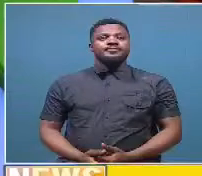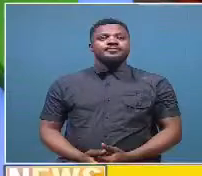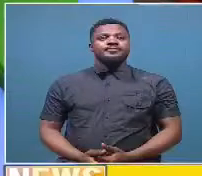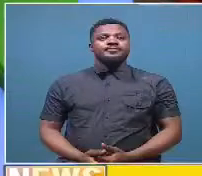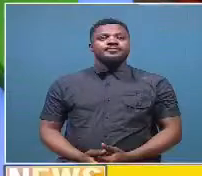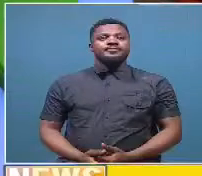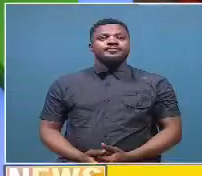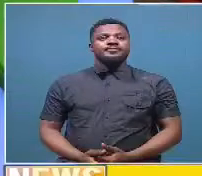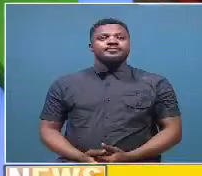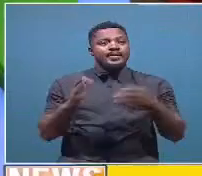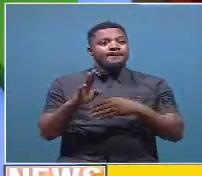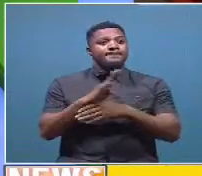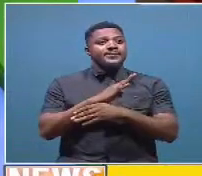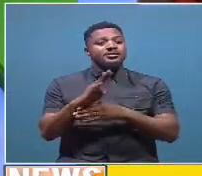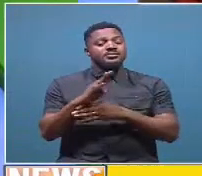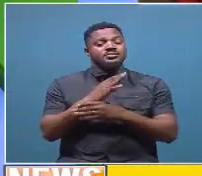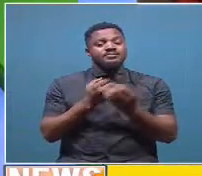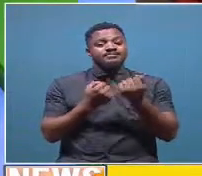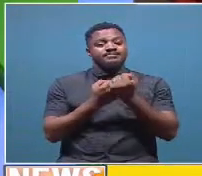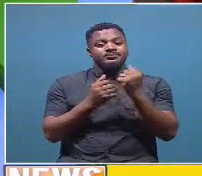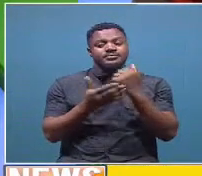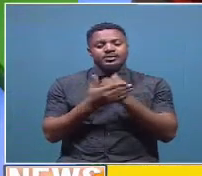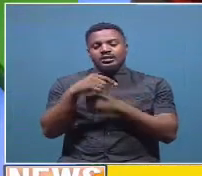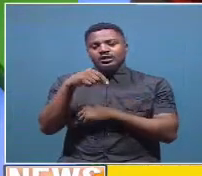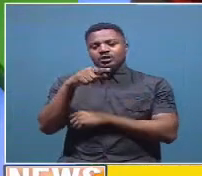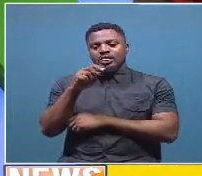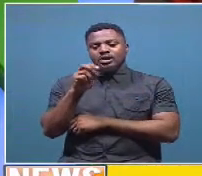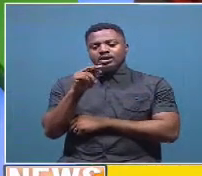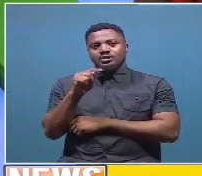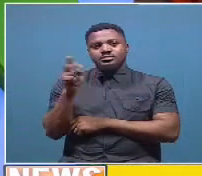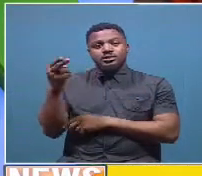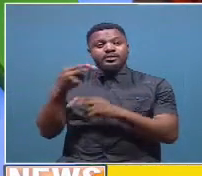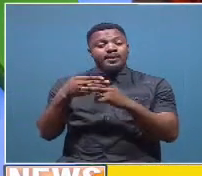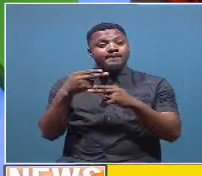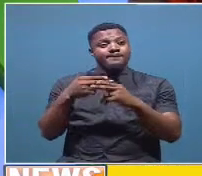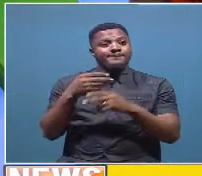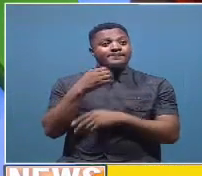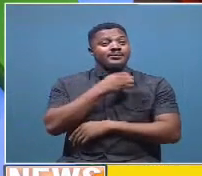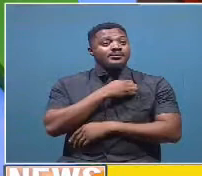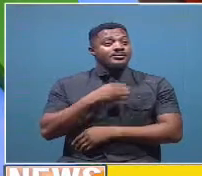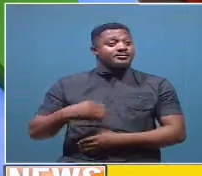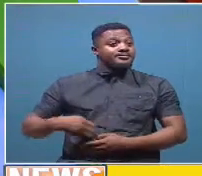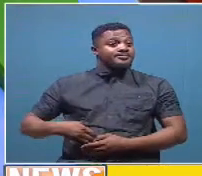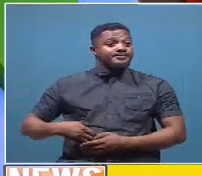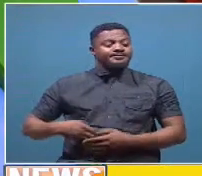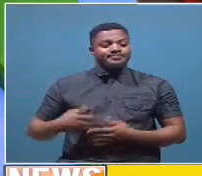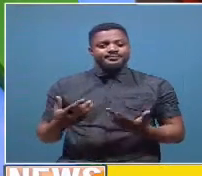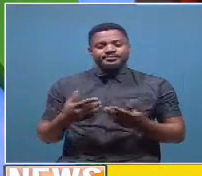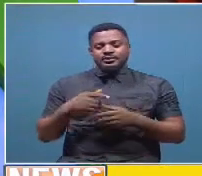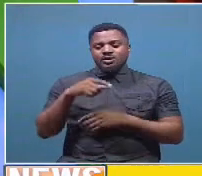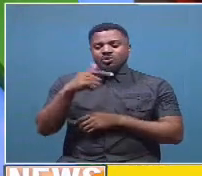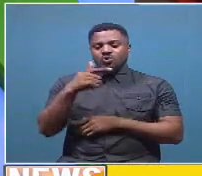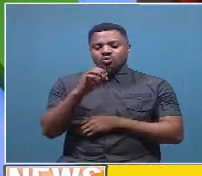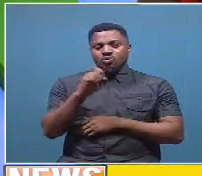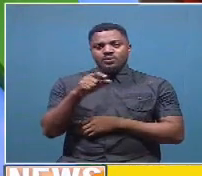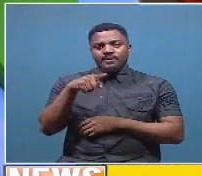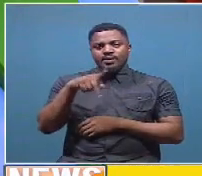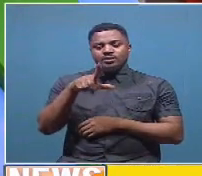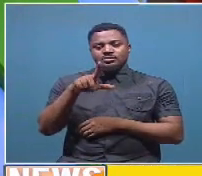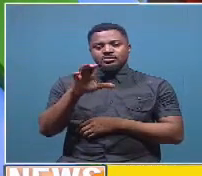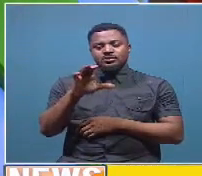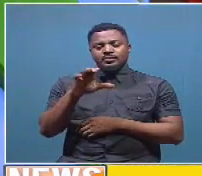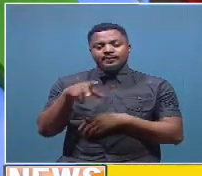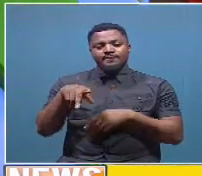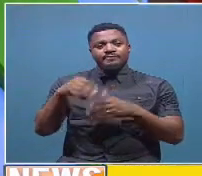Hello, this is brought to you by QNet with me, Esther Edu Ohumeu. GOIL PLC's financial